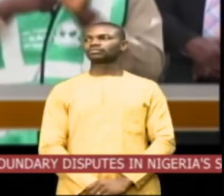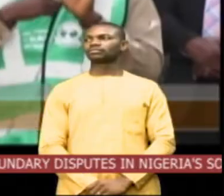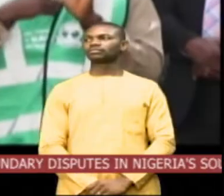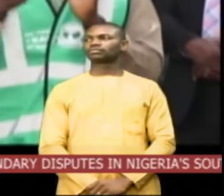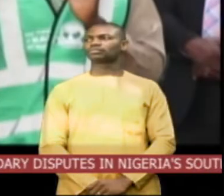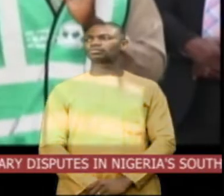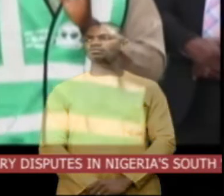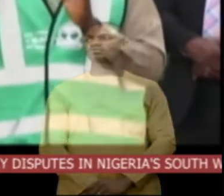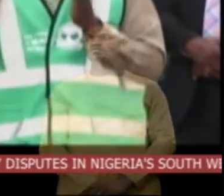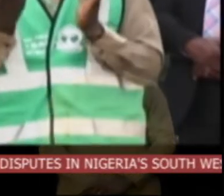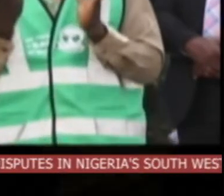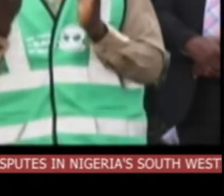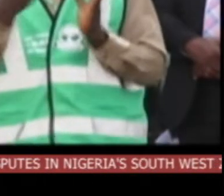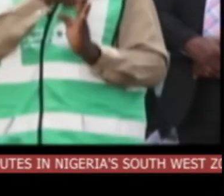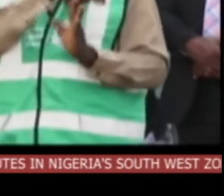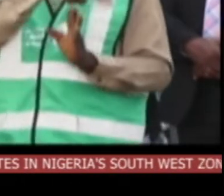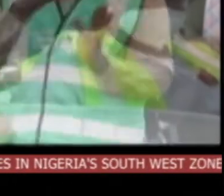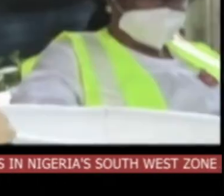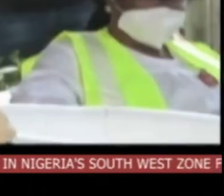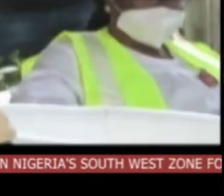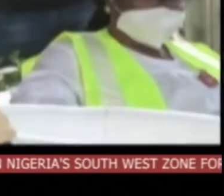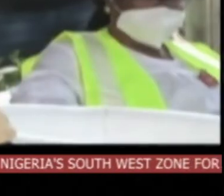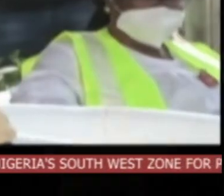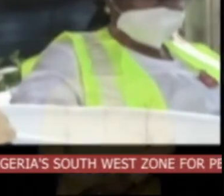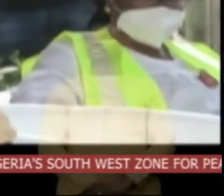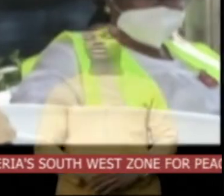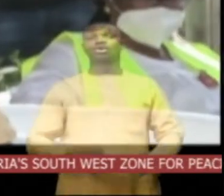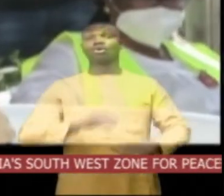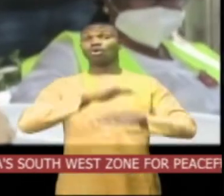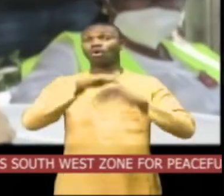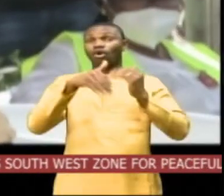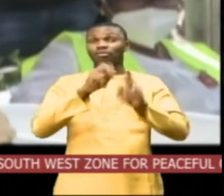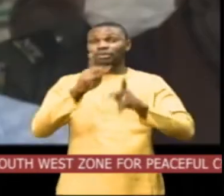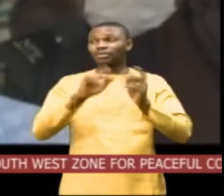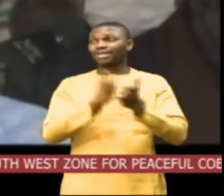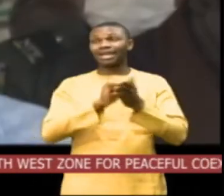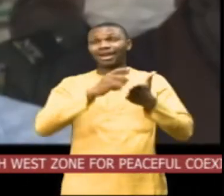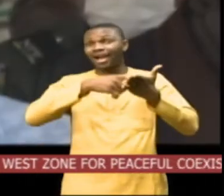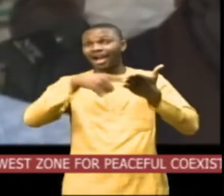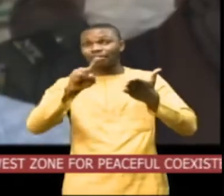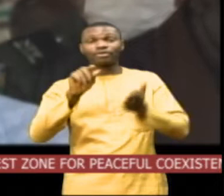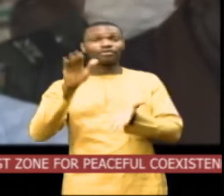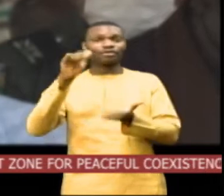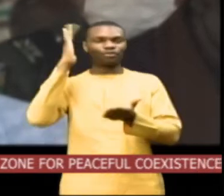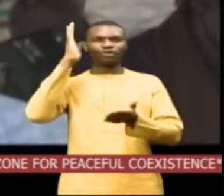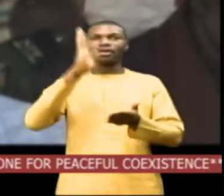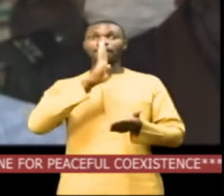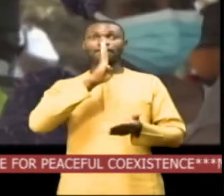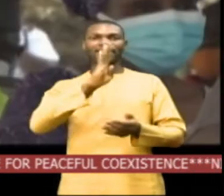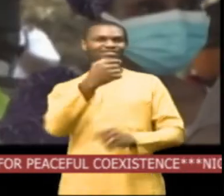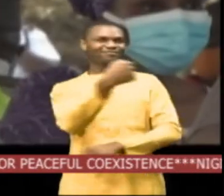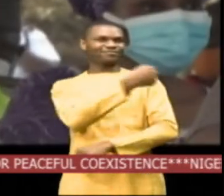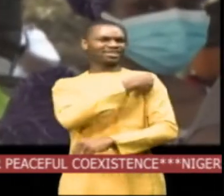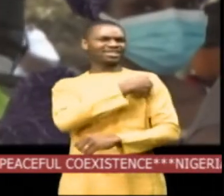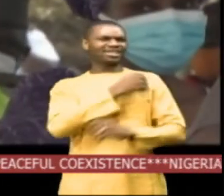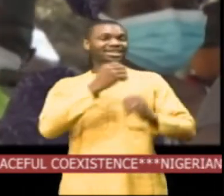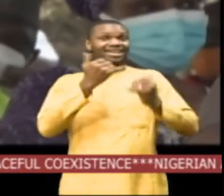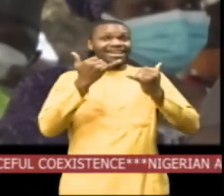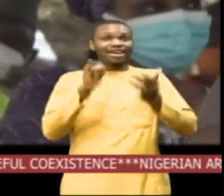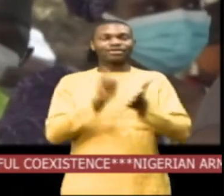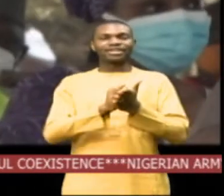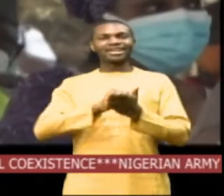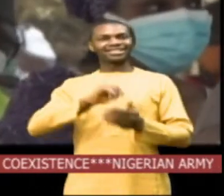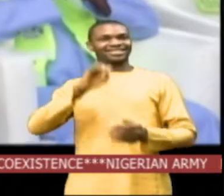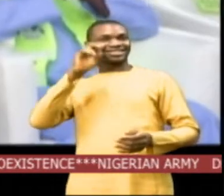no ethnicity, knows no sex. All eligible Nigerians are expected to be vaccinated as the country takes